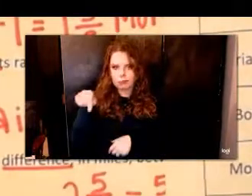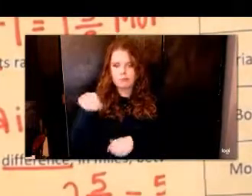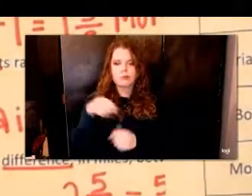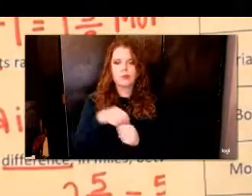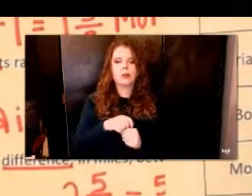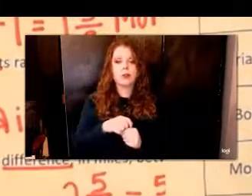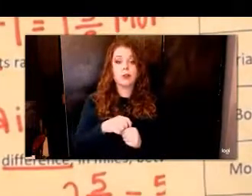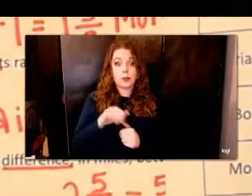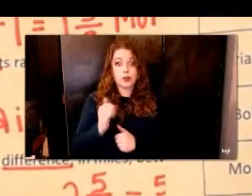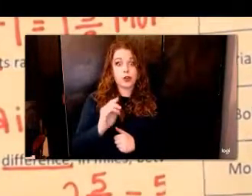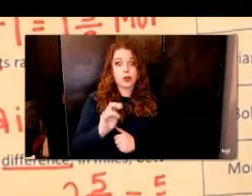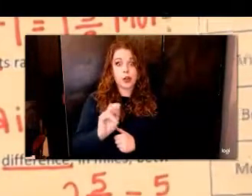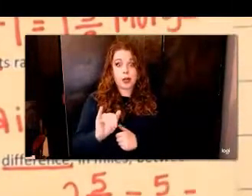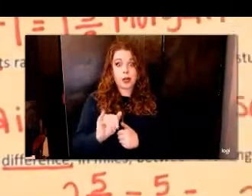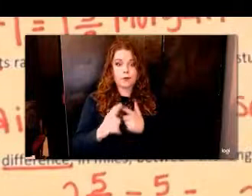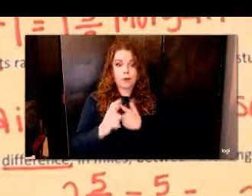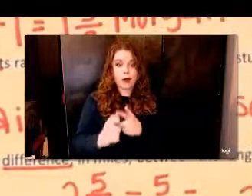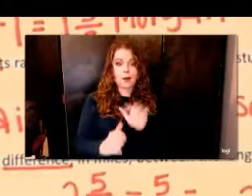5/8 of a mile.